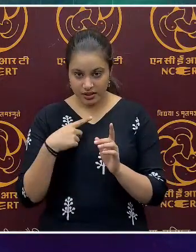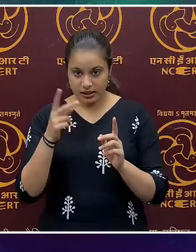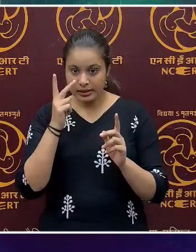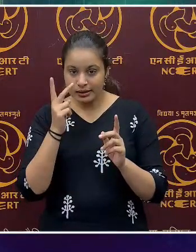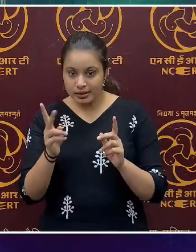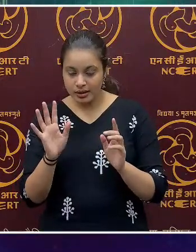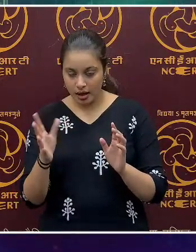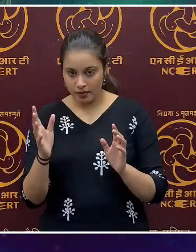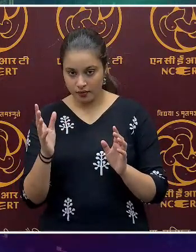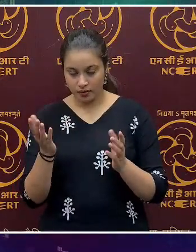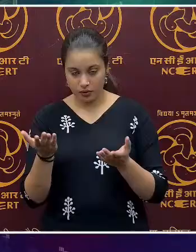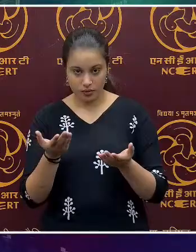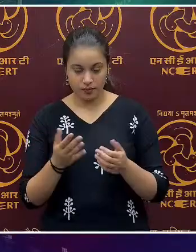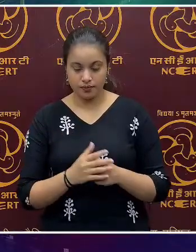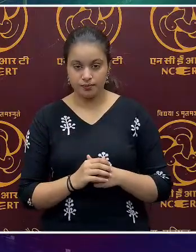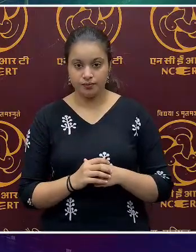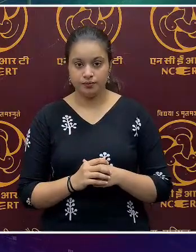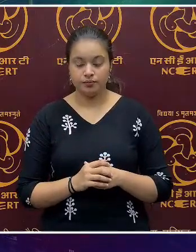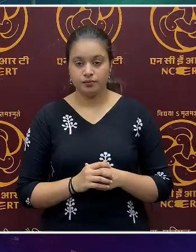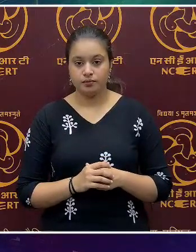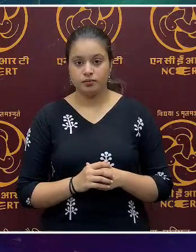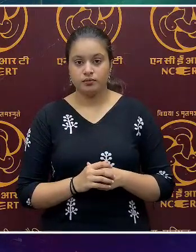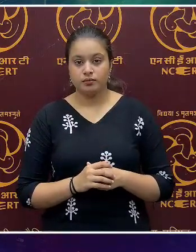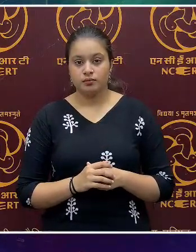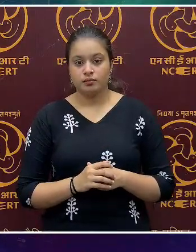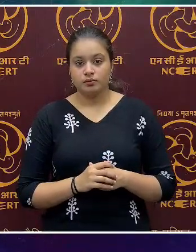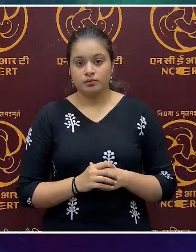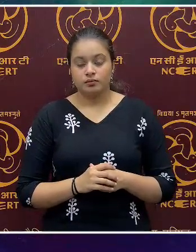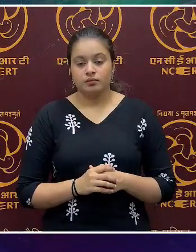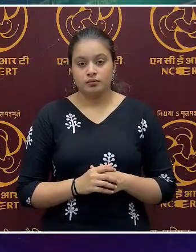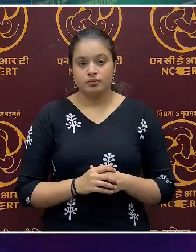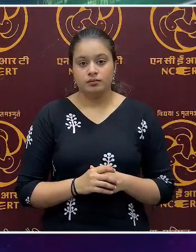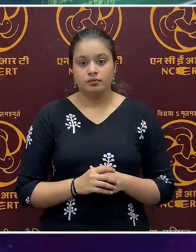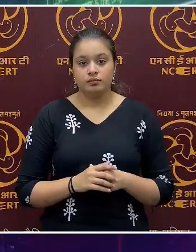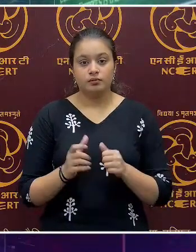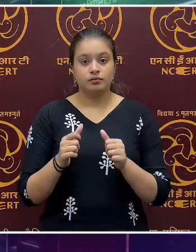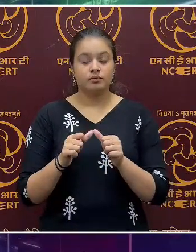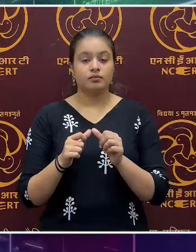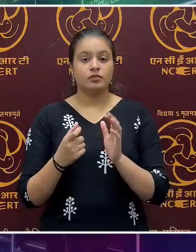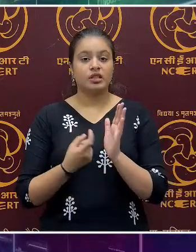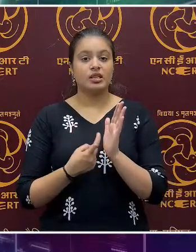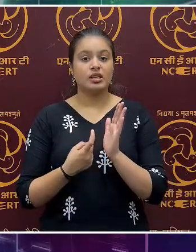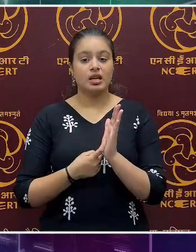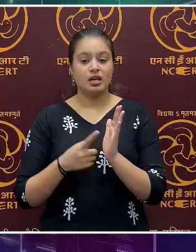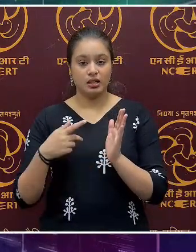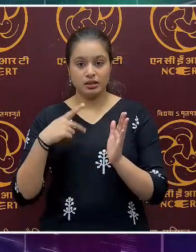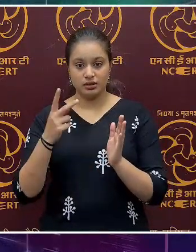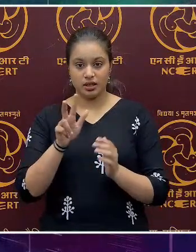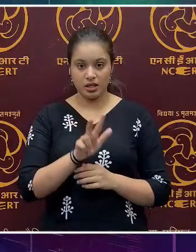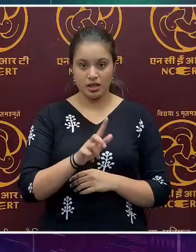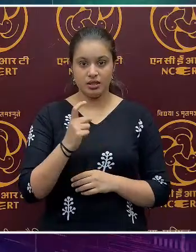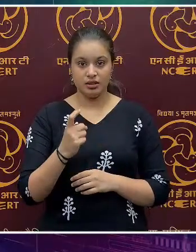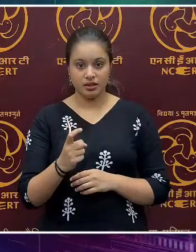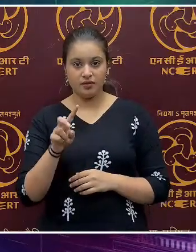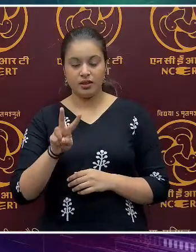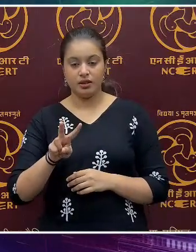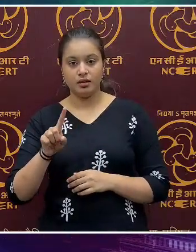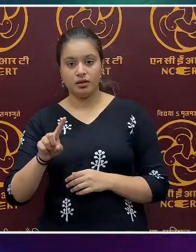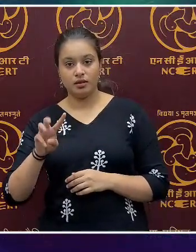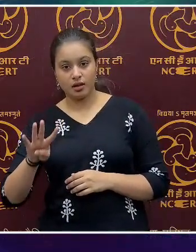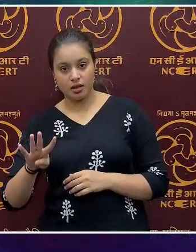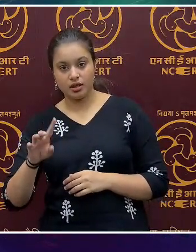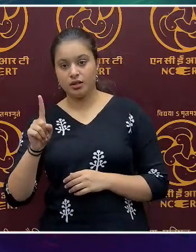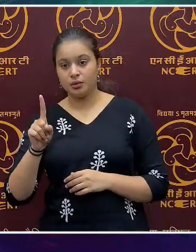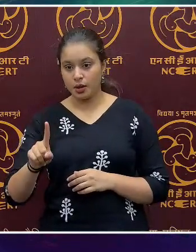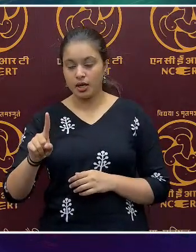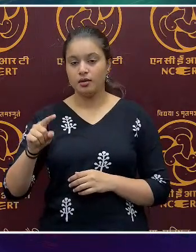see we are taking the array here. Like you can see 8, 7, 13, 1, -9 and 4.